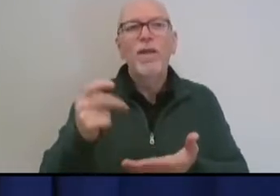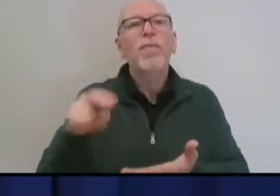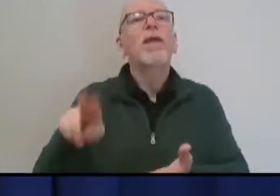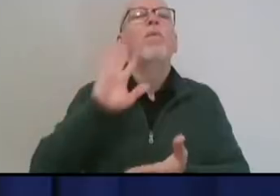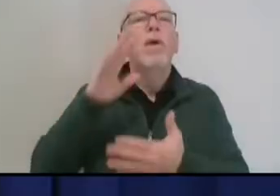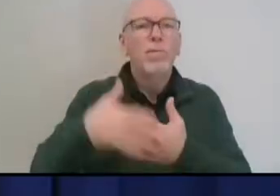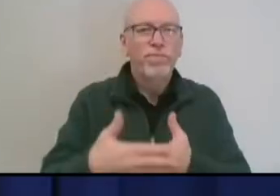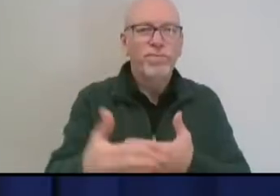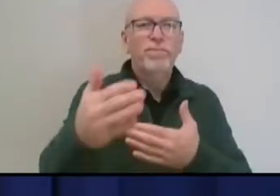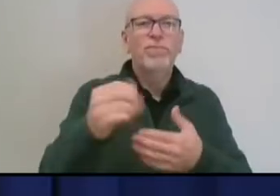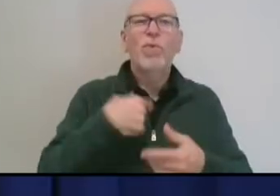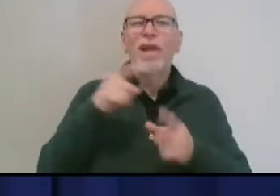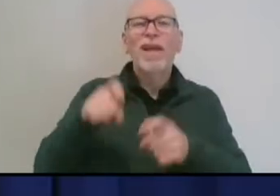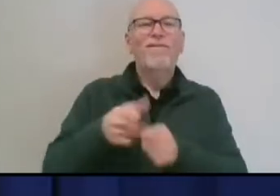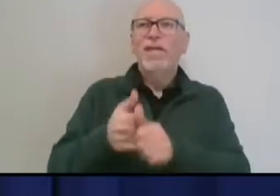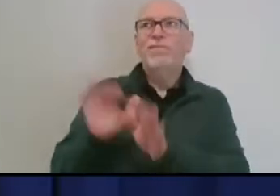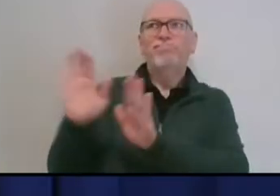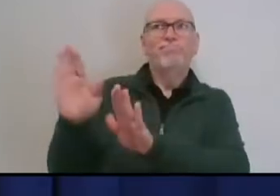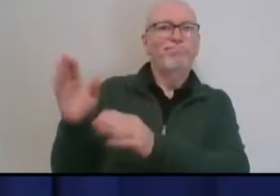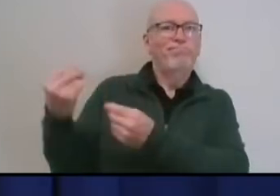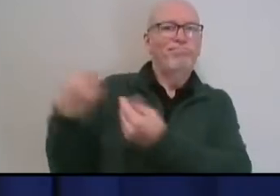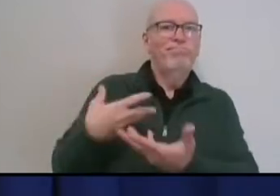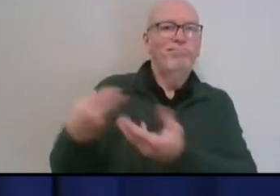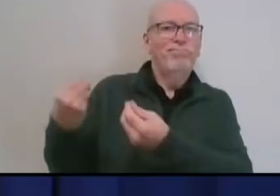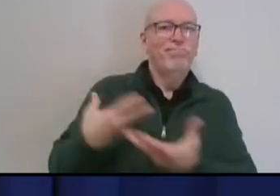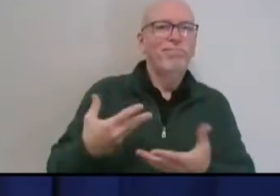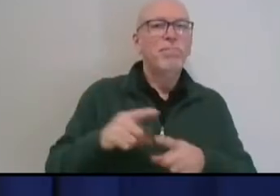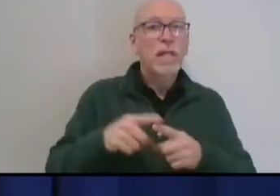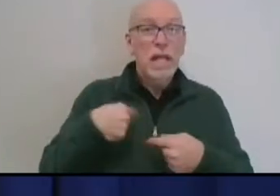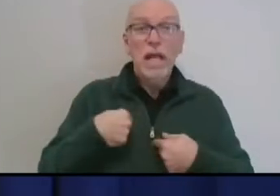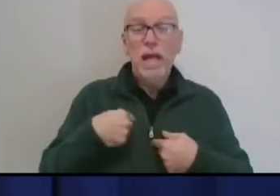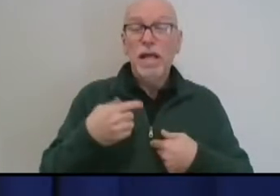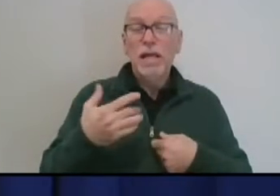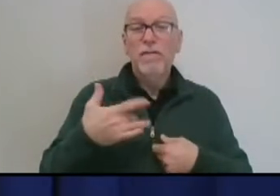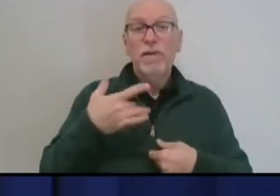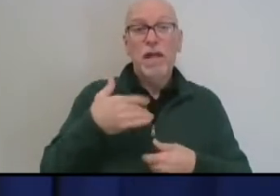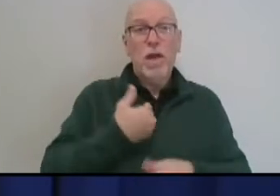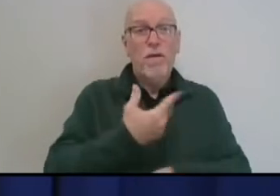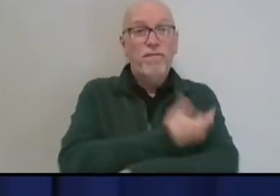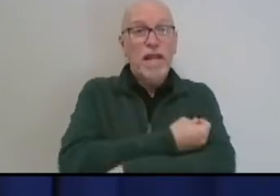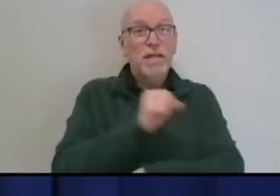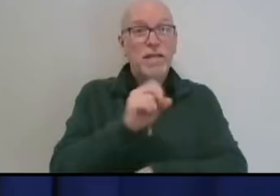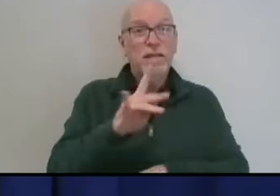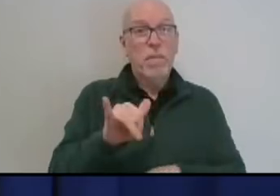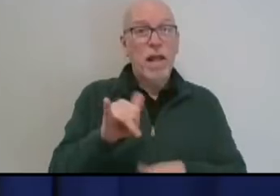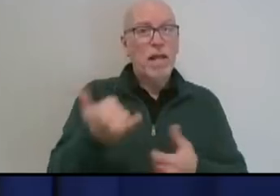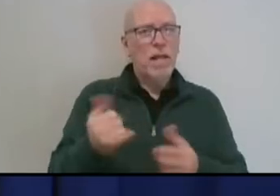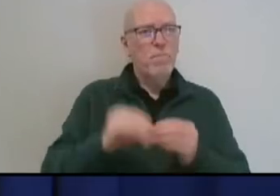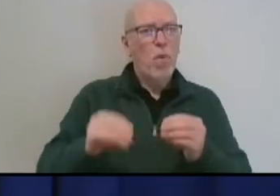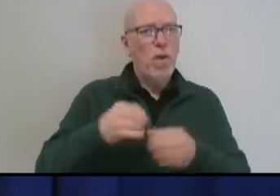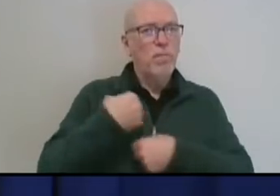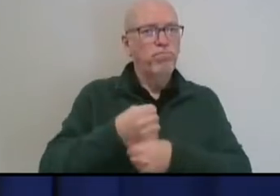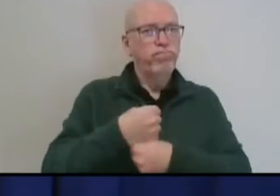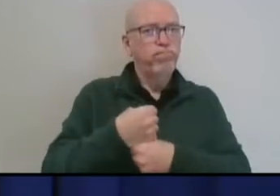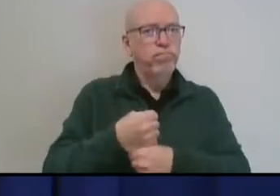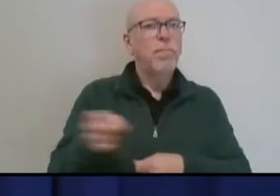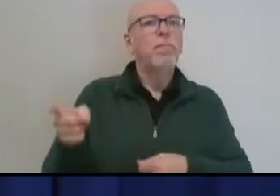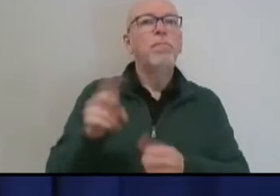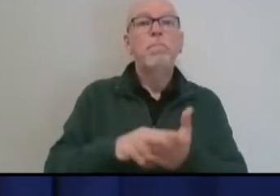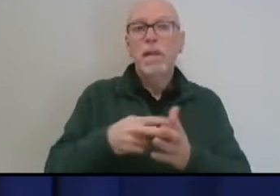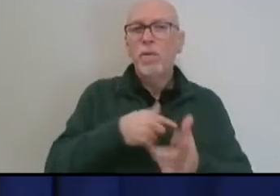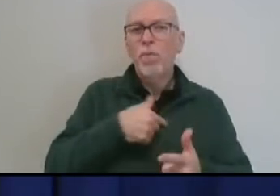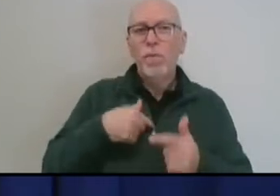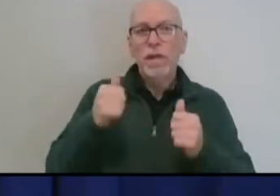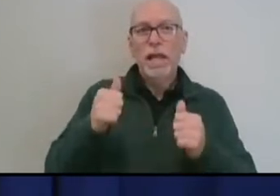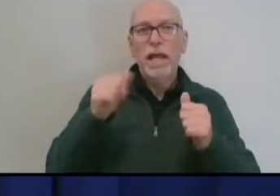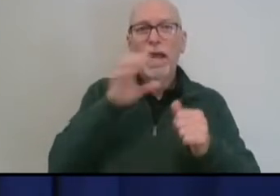have to go based on that, but I do believe that the vaccine supply has begun to increase, and so it allows us to move through these groups